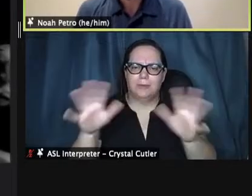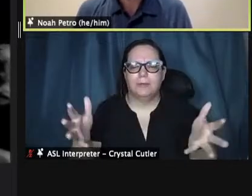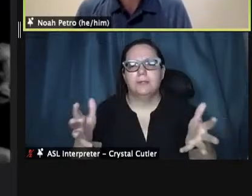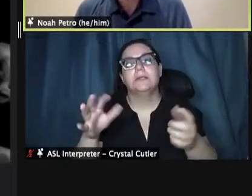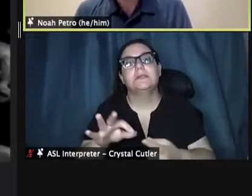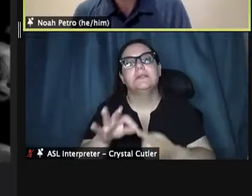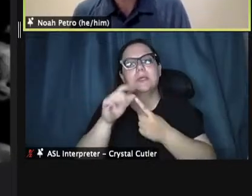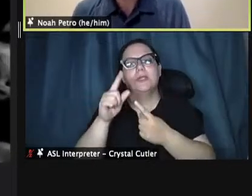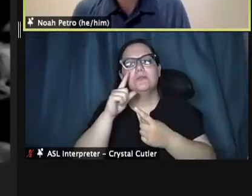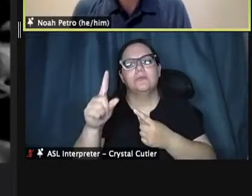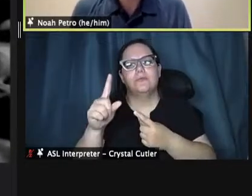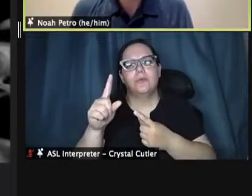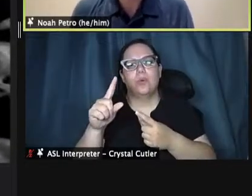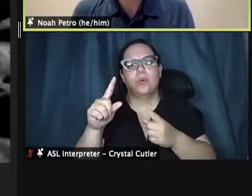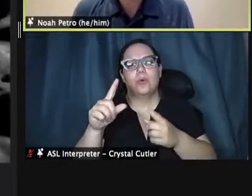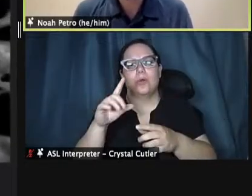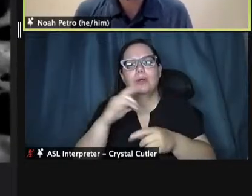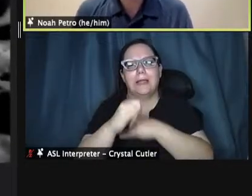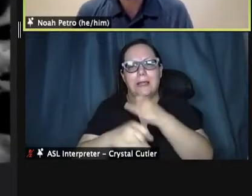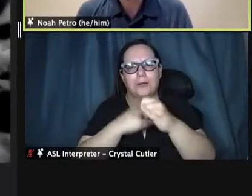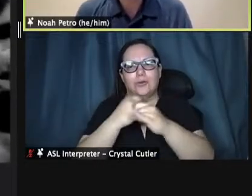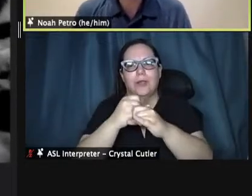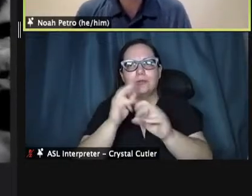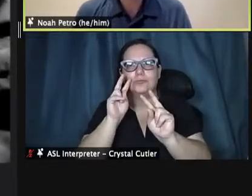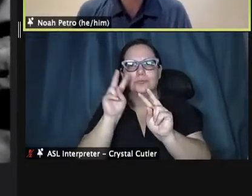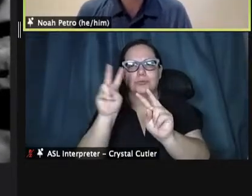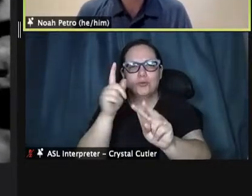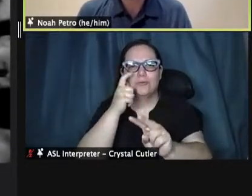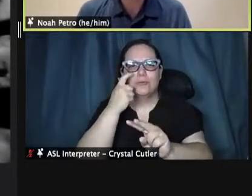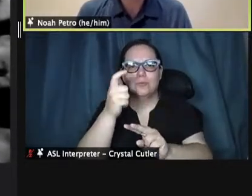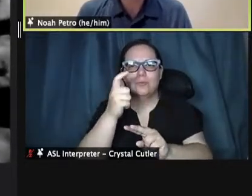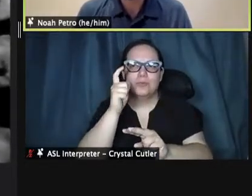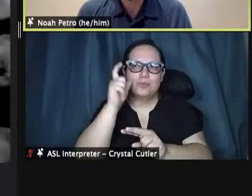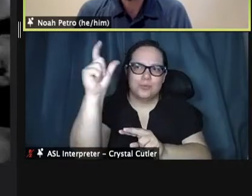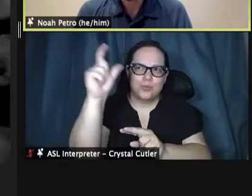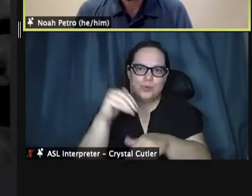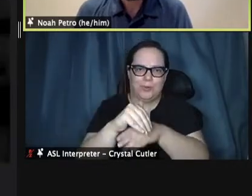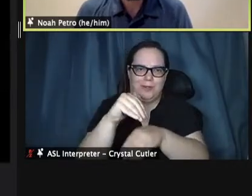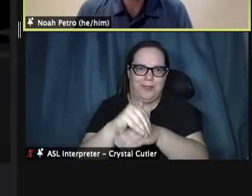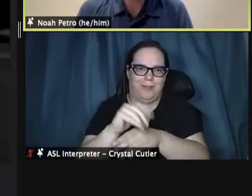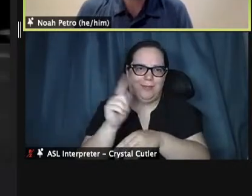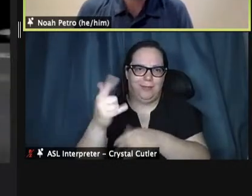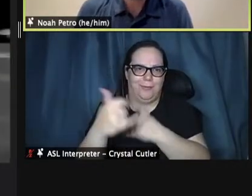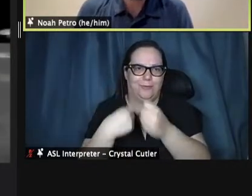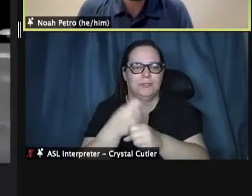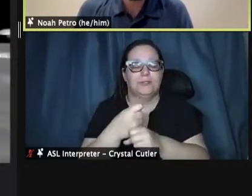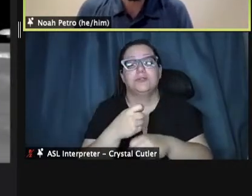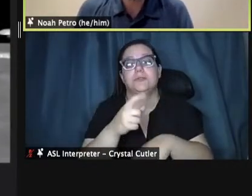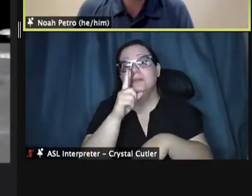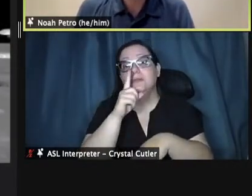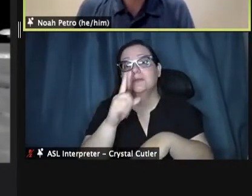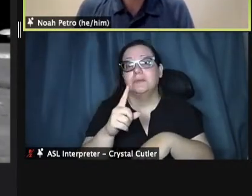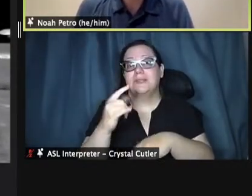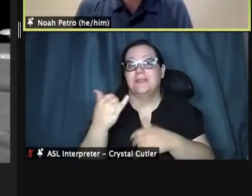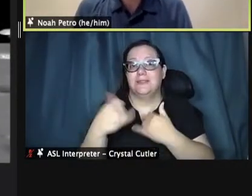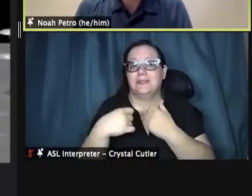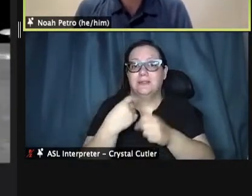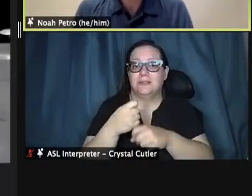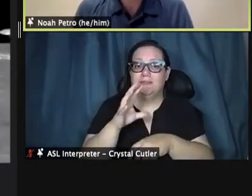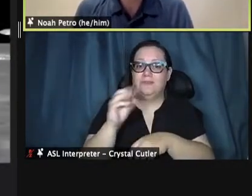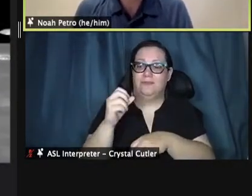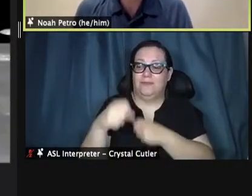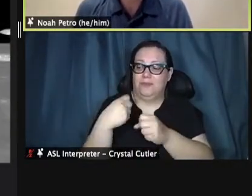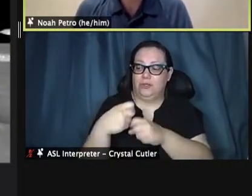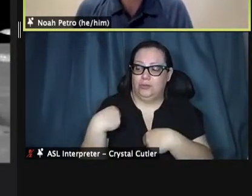Later this month will mark 50 years of exploration since Apollo 15. And that moment of science